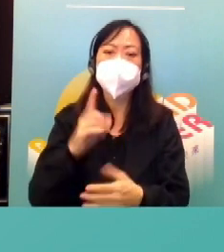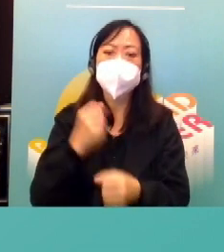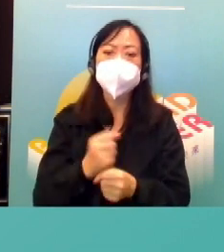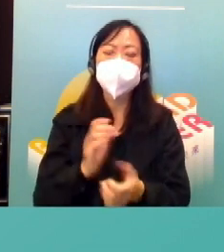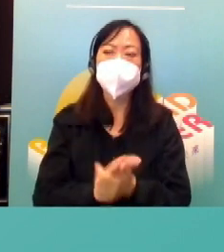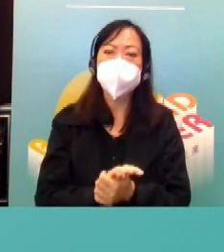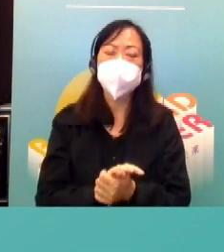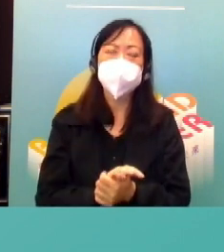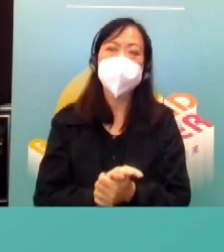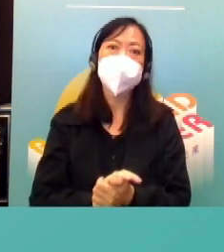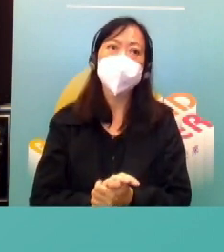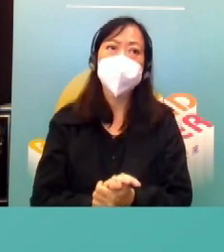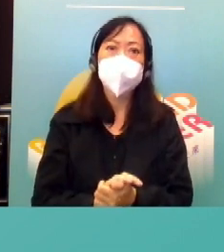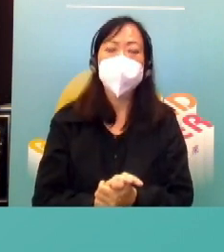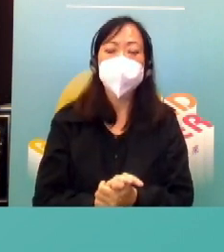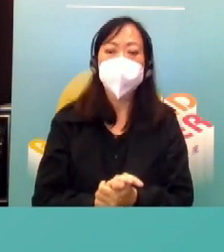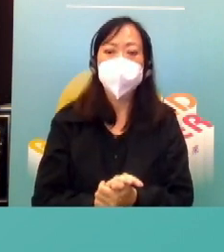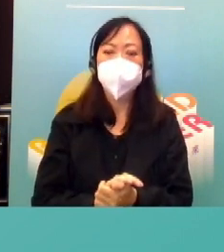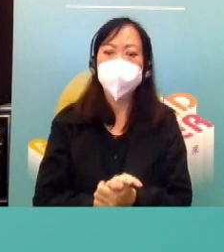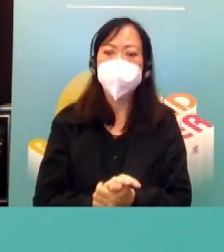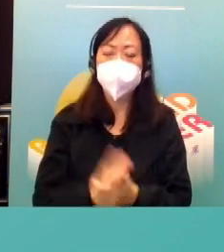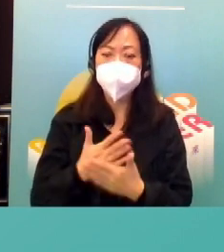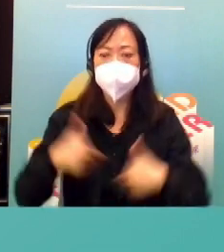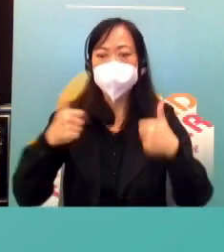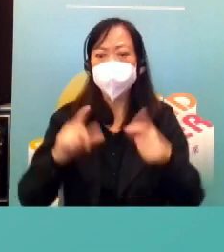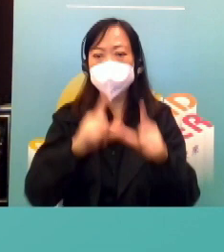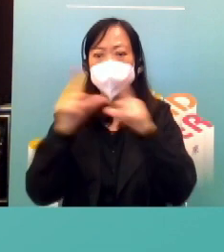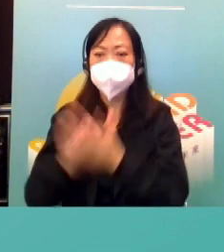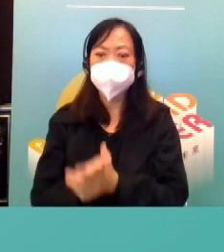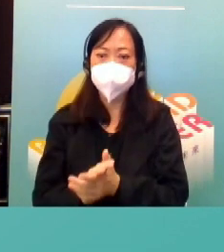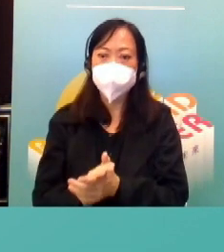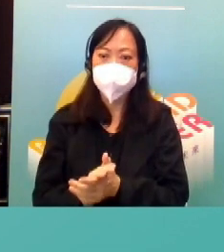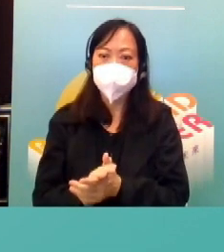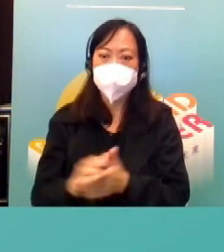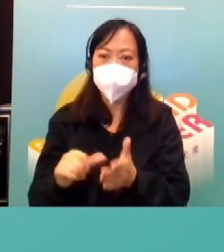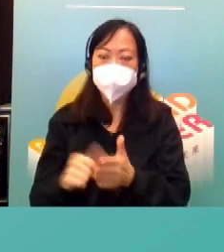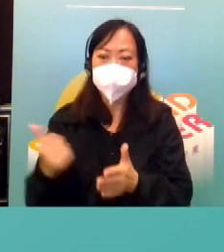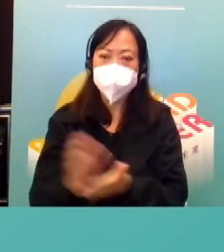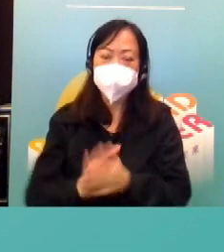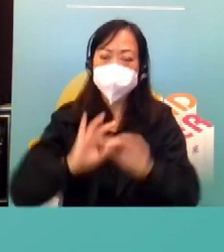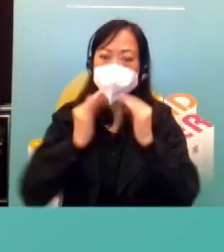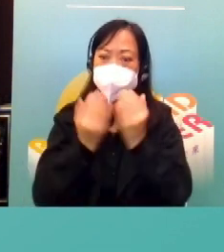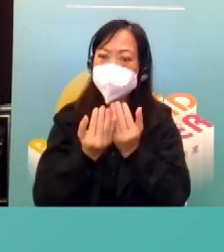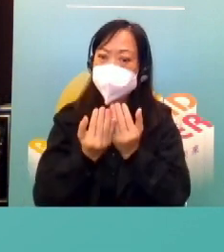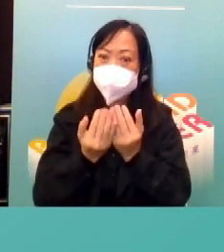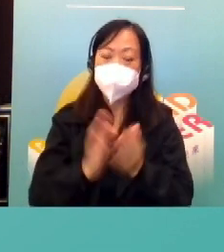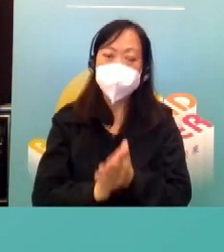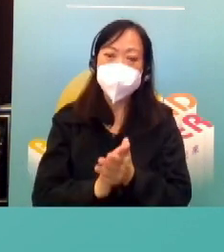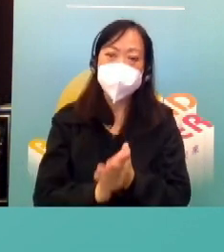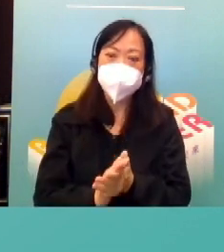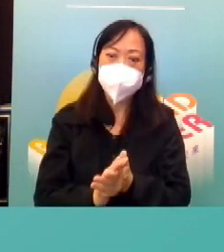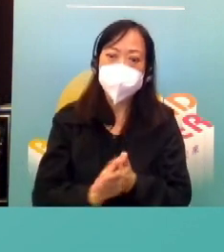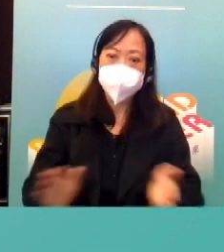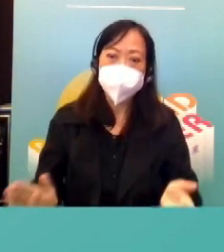terms of healthier lives, building stronger communities, and also equipping them with future skills. So these 4 key